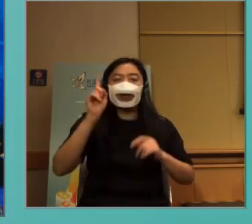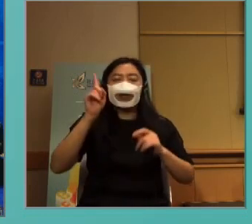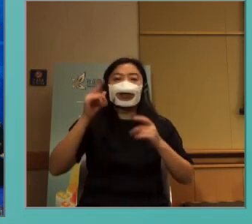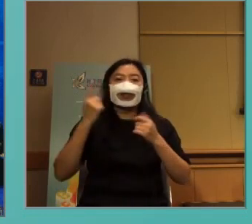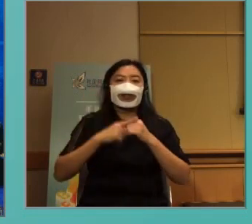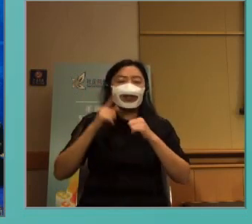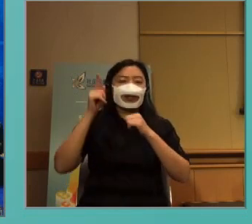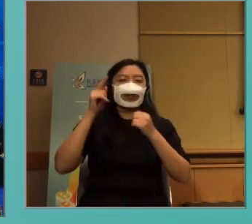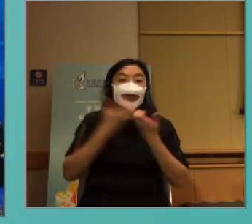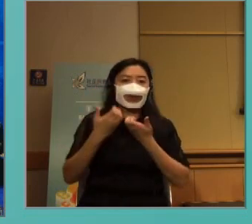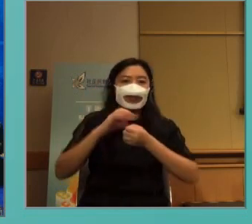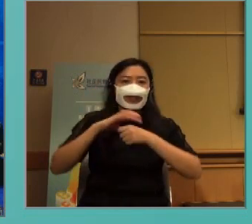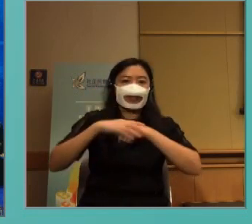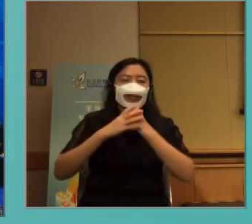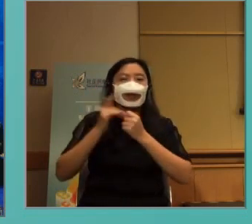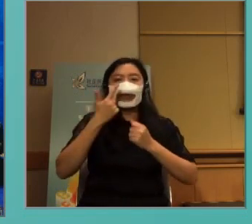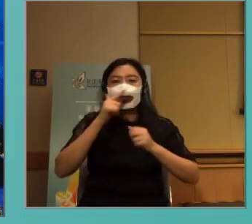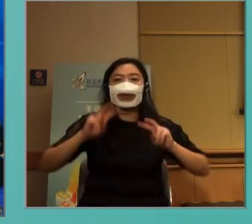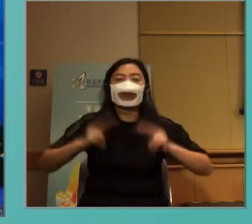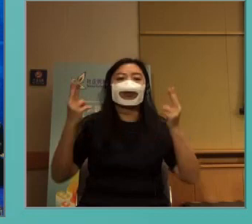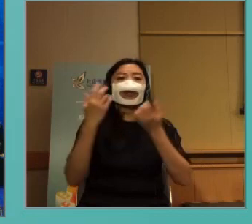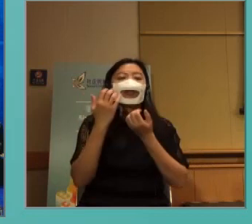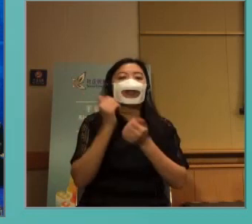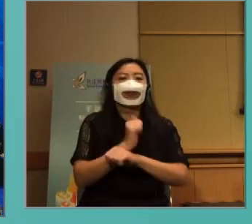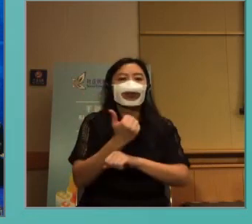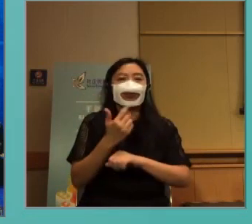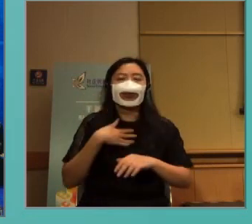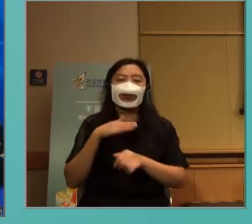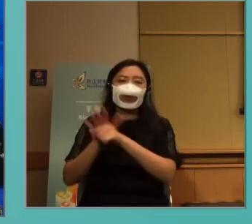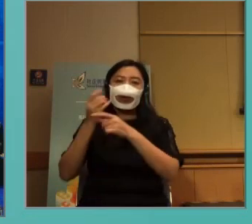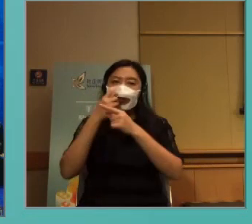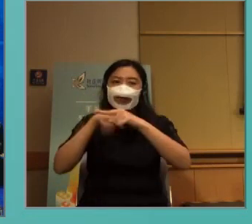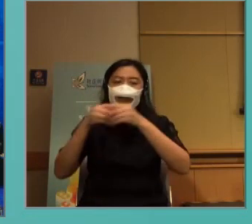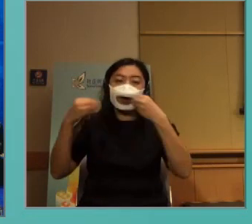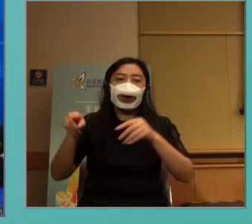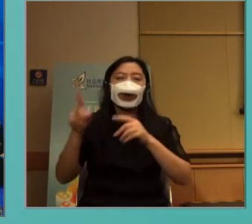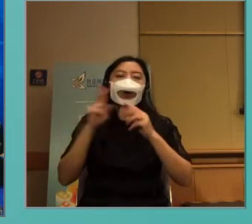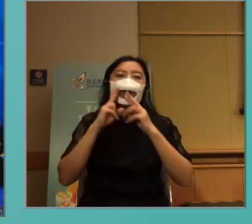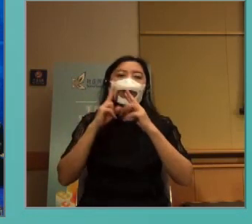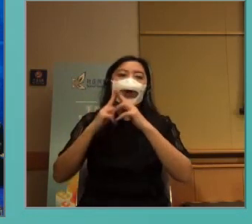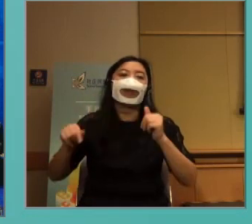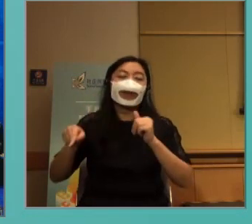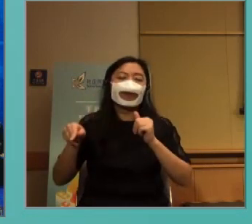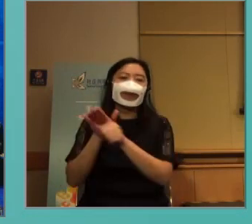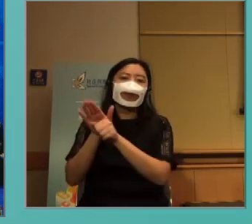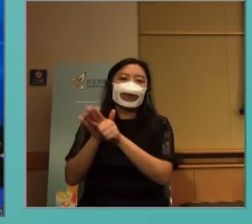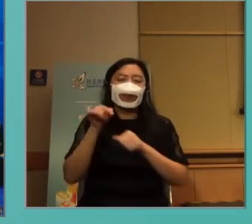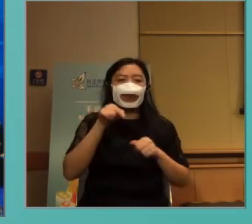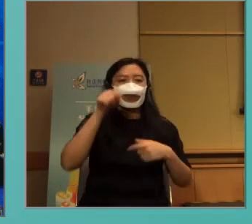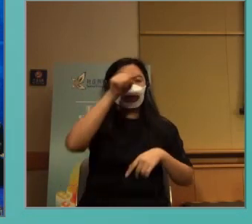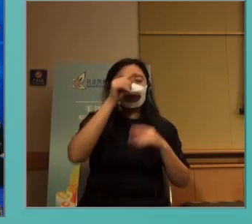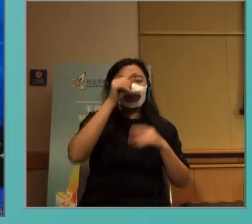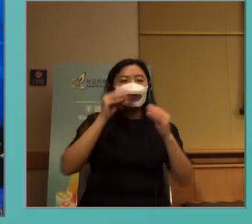campus land project for Hong Kong U, and if we work with Sandbox, for example, we can basically unlock the potential. You're no